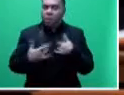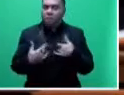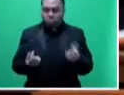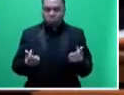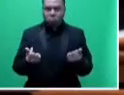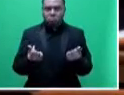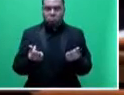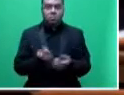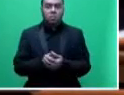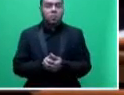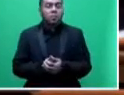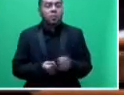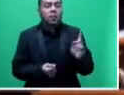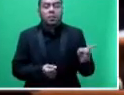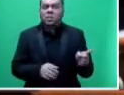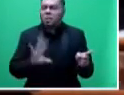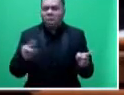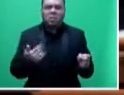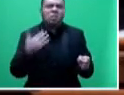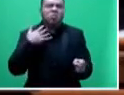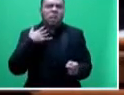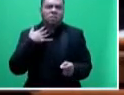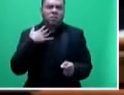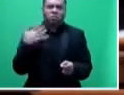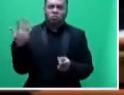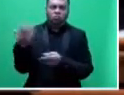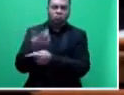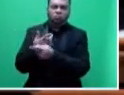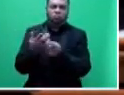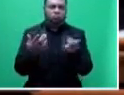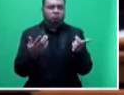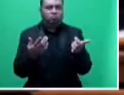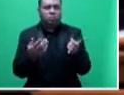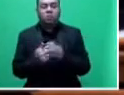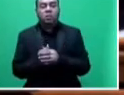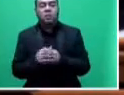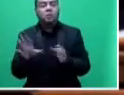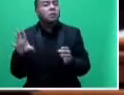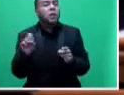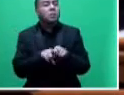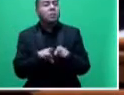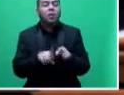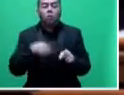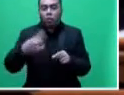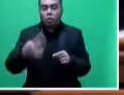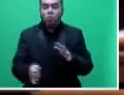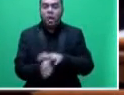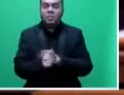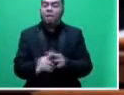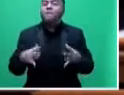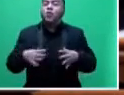Mr. Speaker, sir, the suggestions from the other side are just selfish. Mr. Speaker, sir, it is very great to hear that Fijians will continue to access